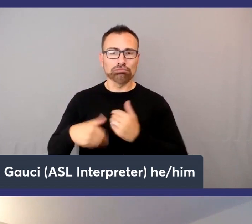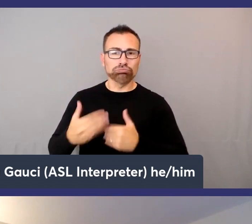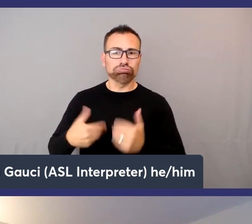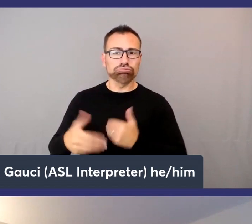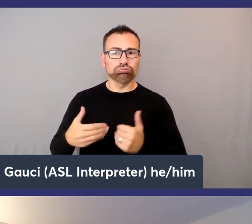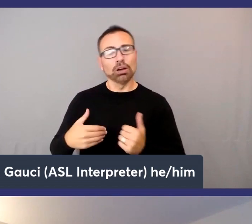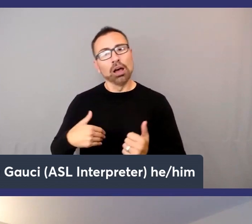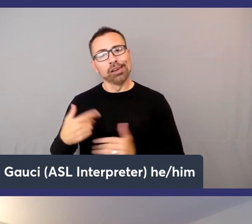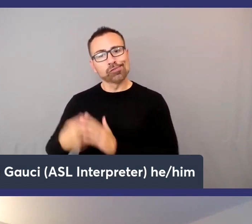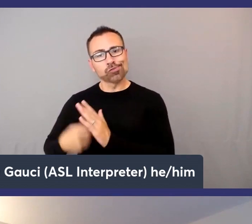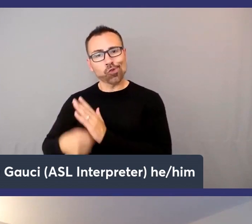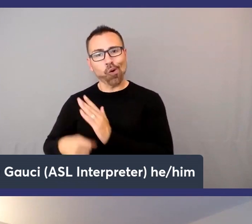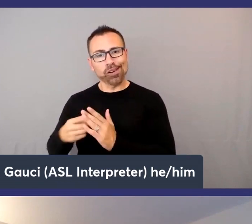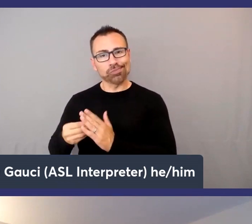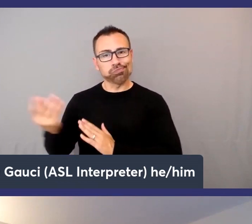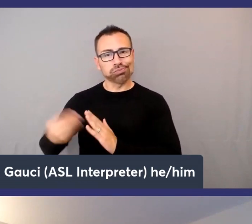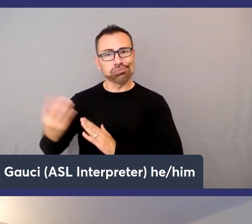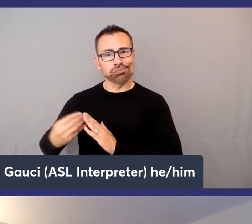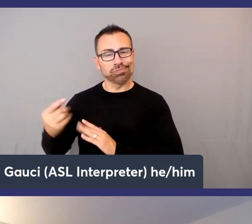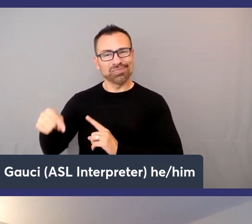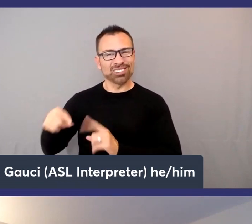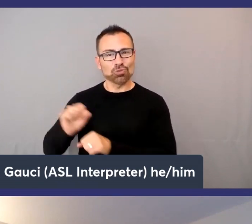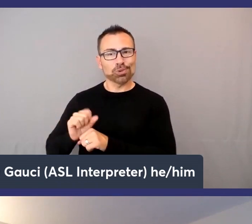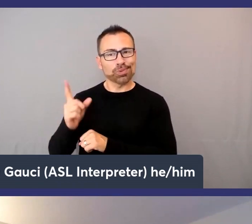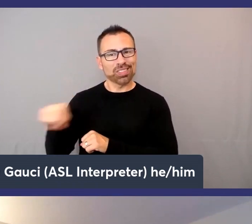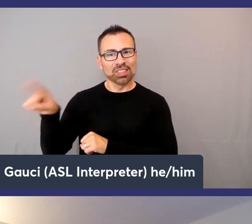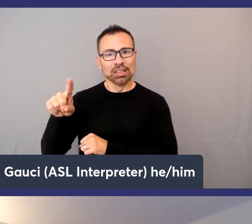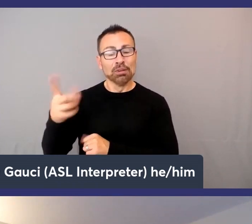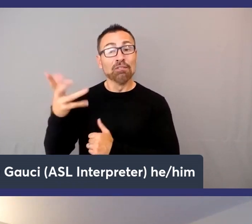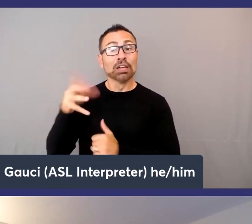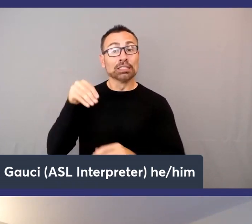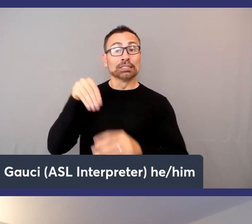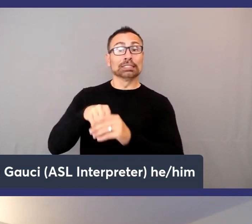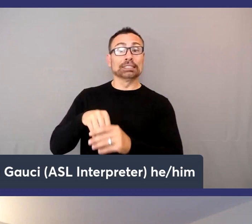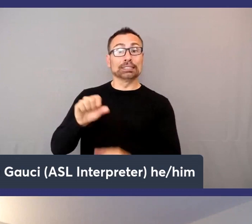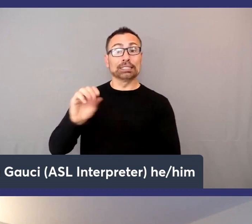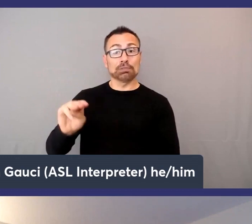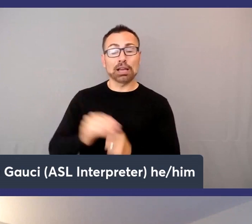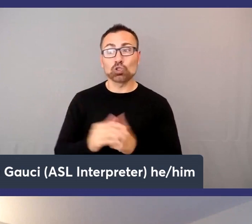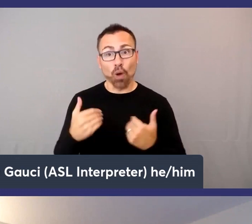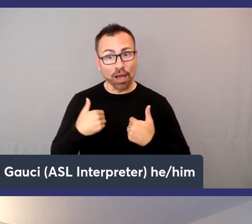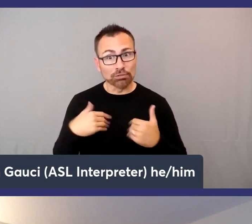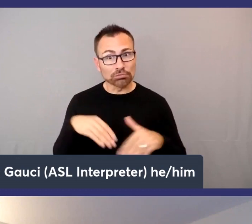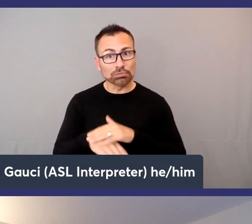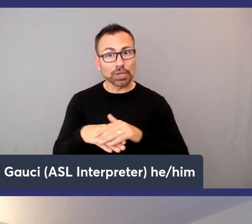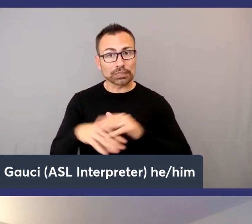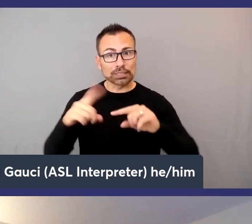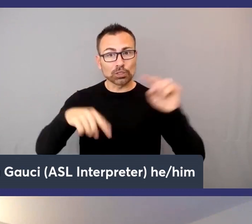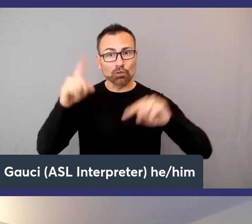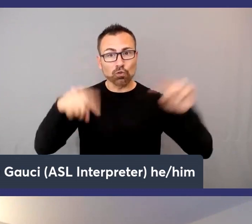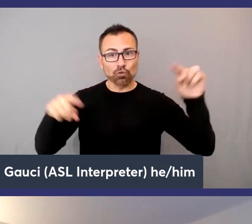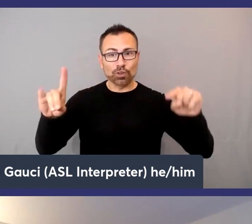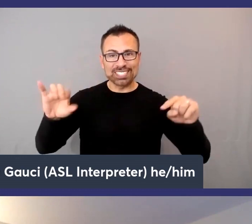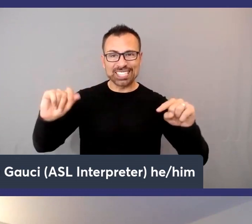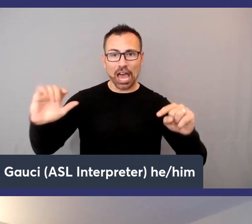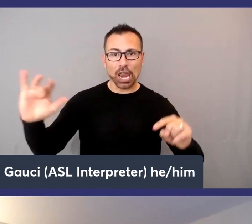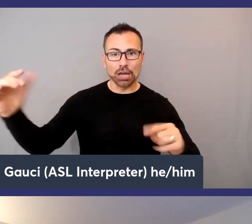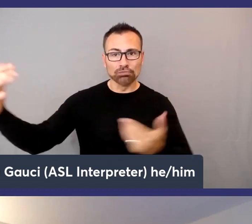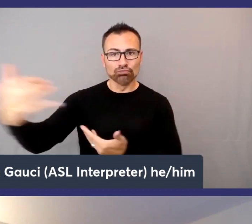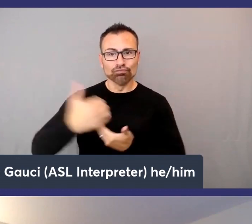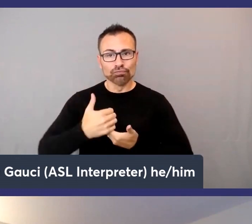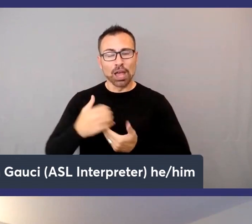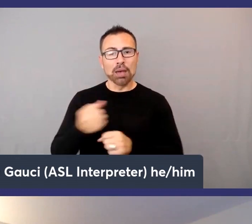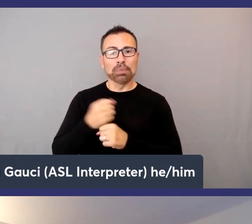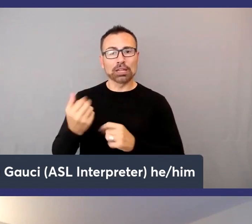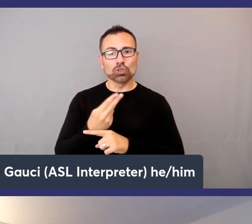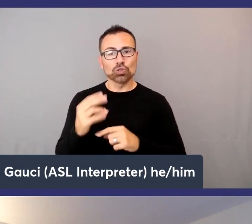with them. So that, yeah, definitely getting that access to all the diverse kinds of data and making them usable. Things like Sentinel-2 data,